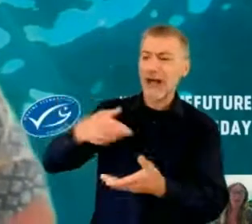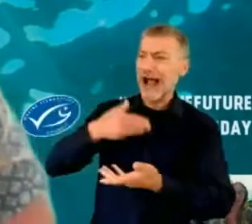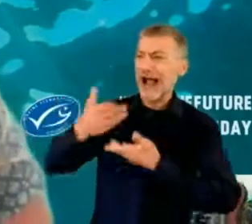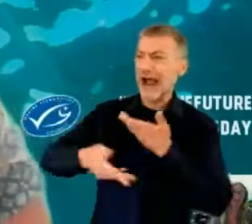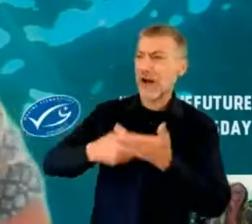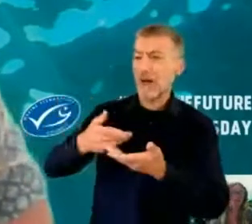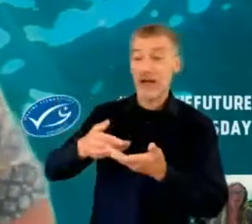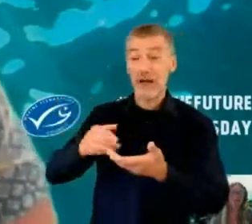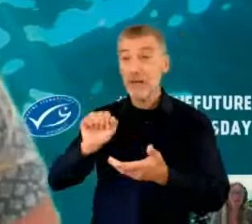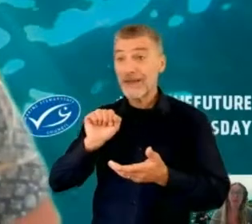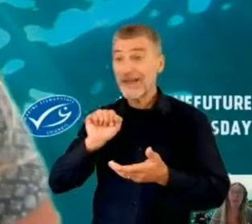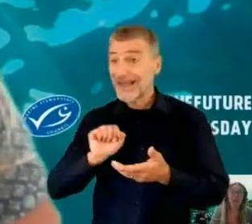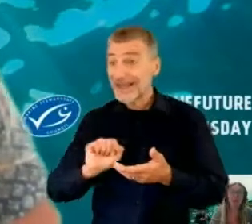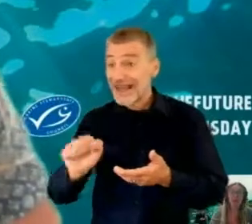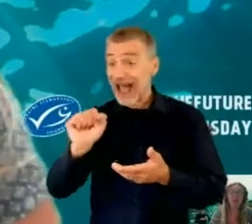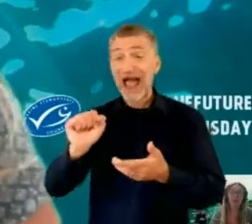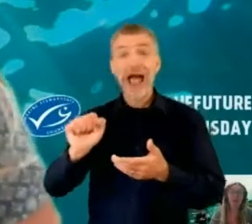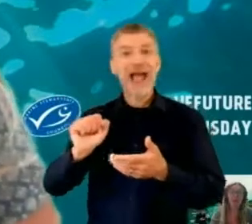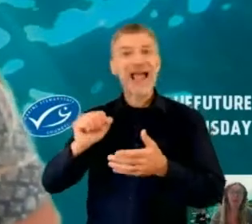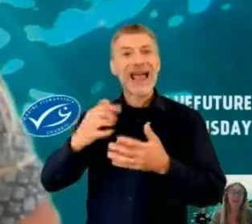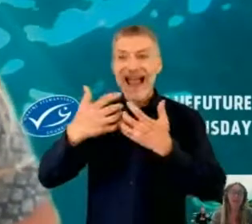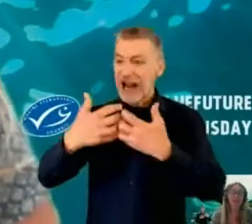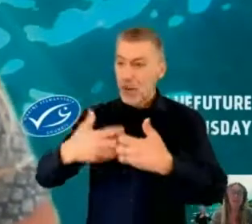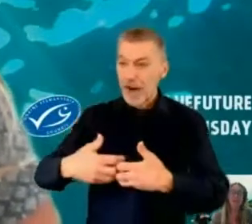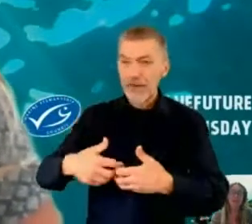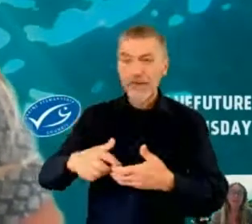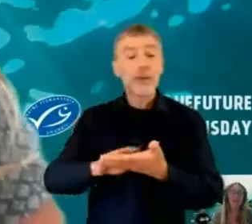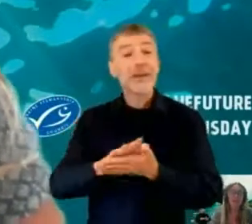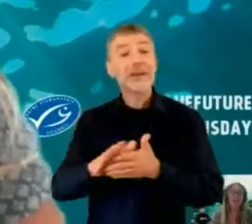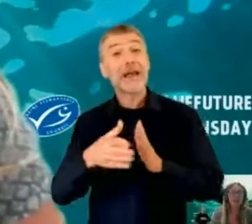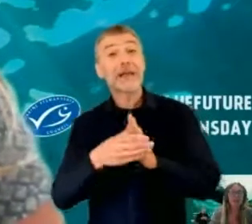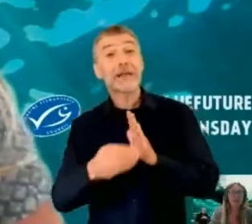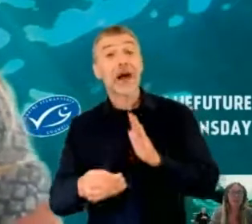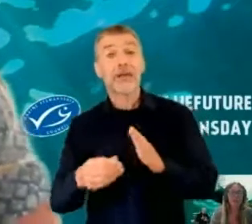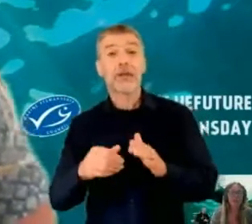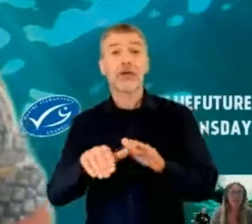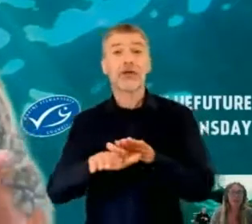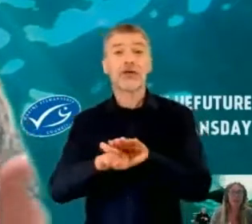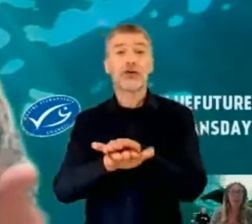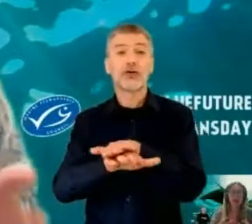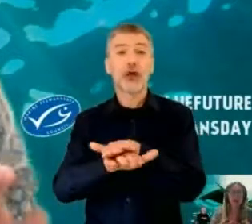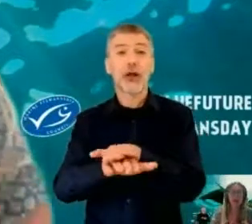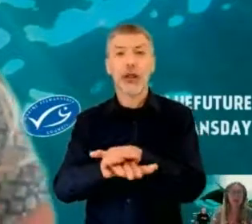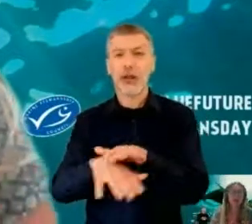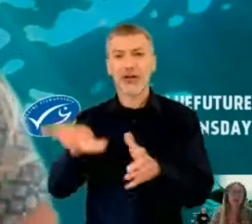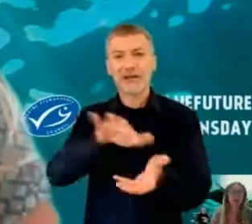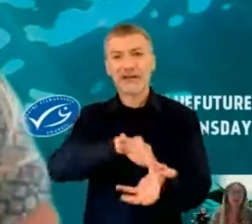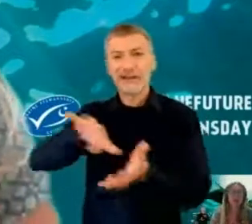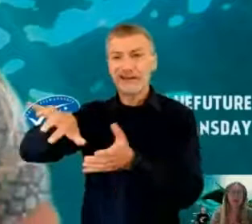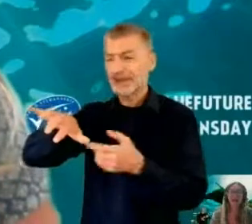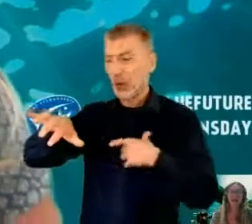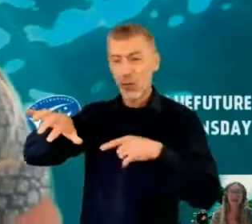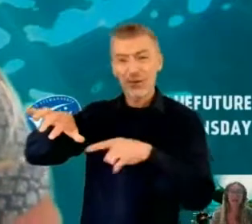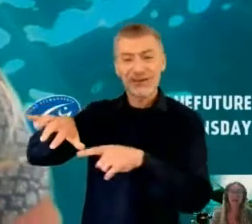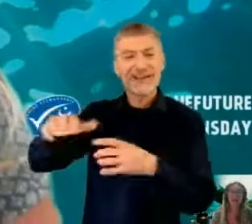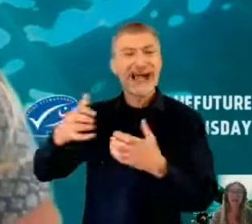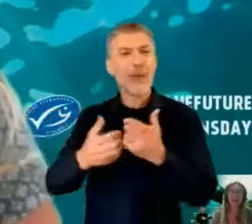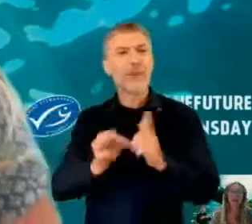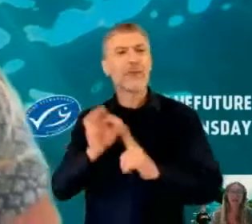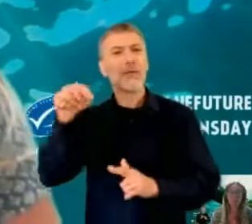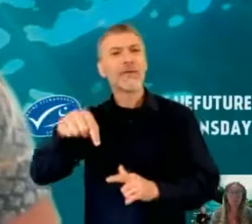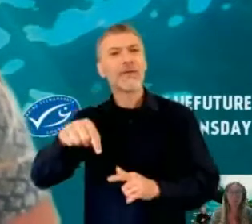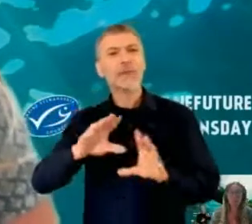fishing gear to reduce turtle bycatch, for example. It could be working with media and